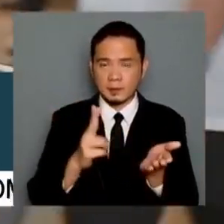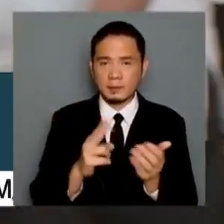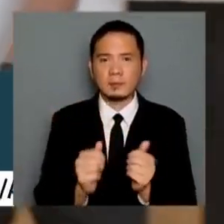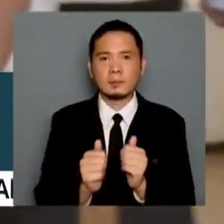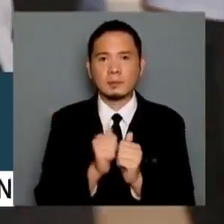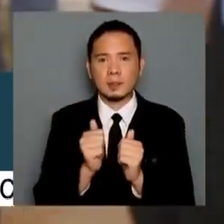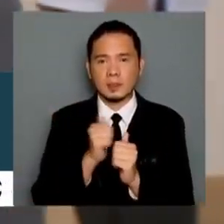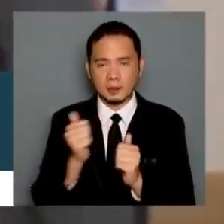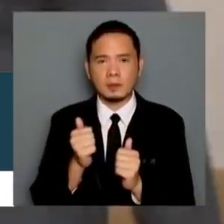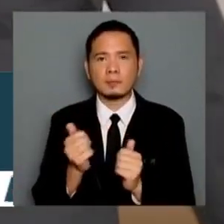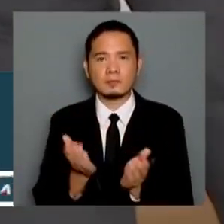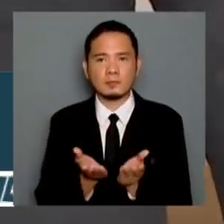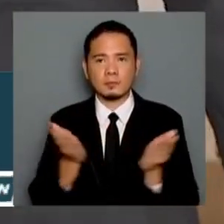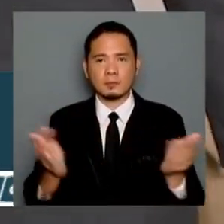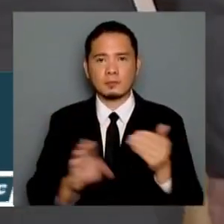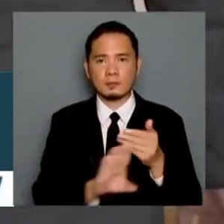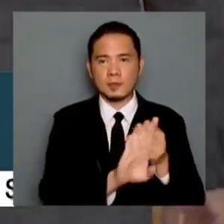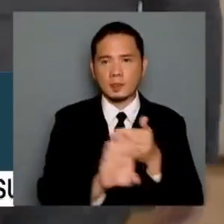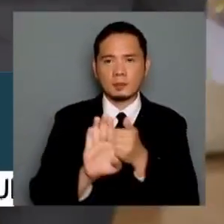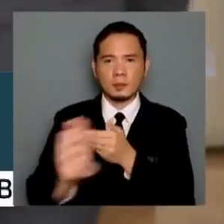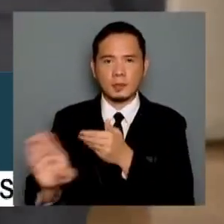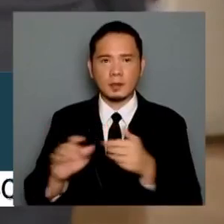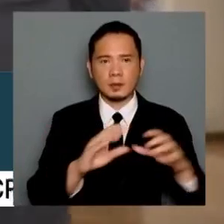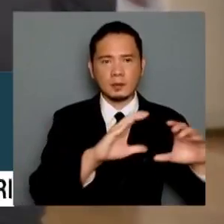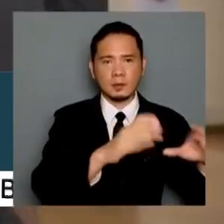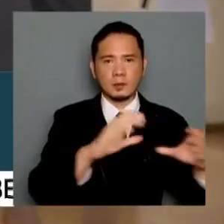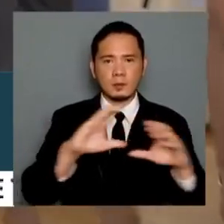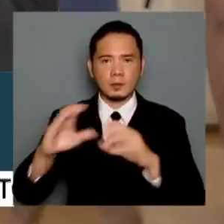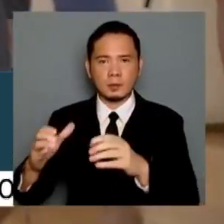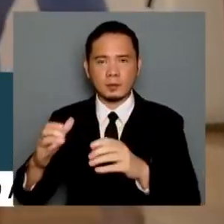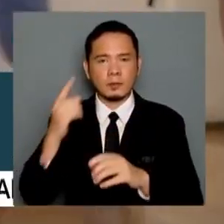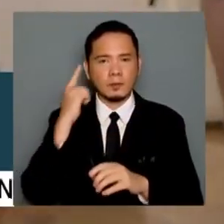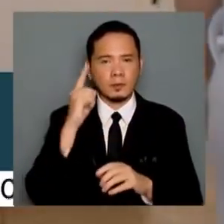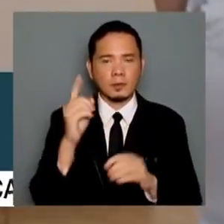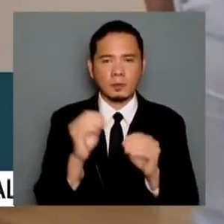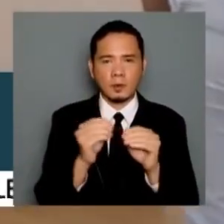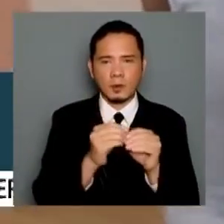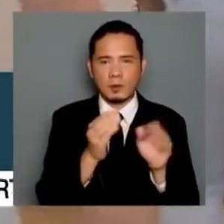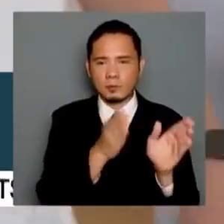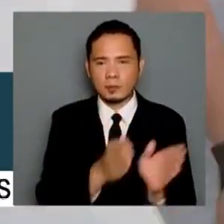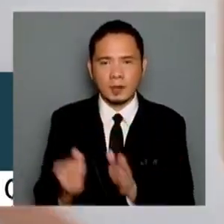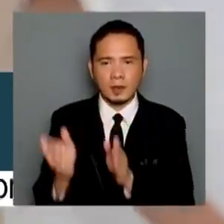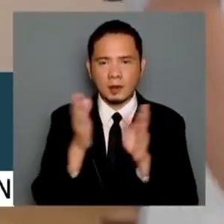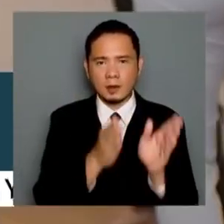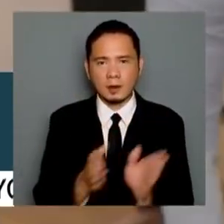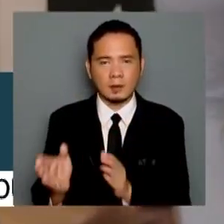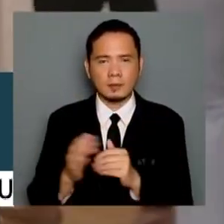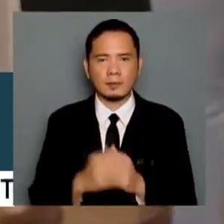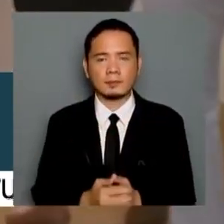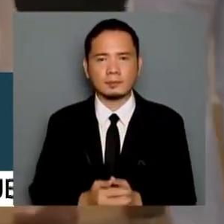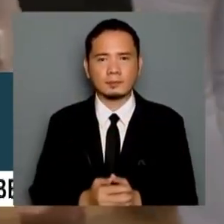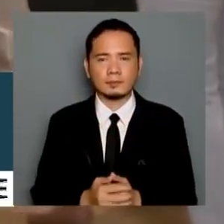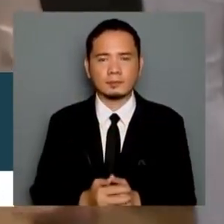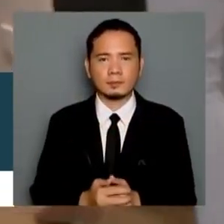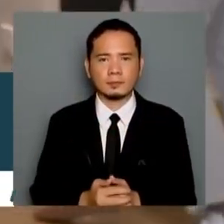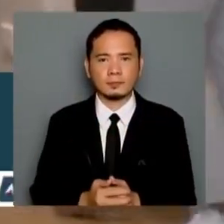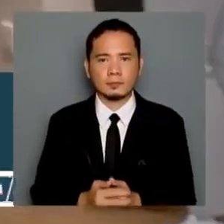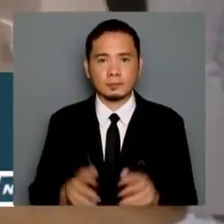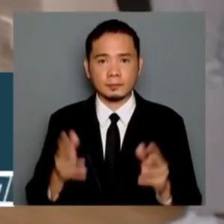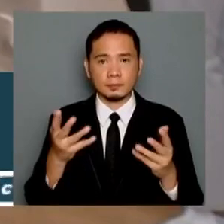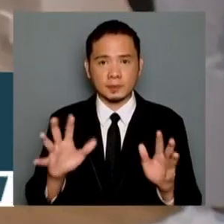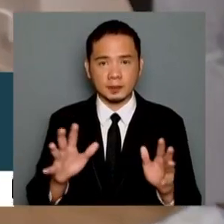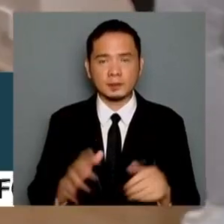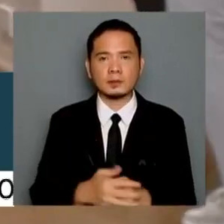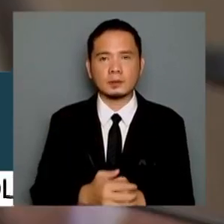both chambers for plenary ratification, after which the budget can be printed for